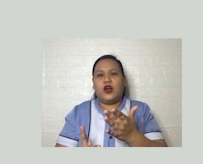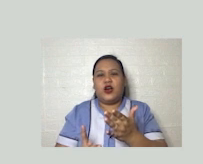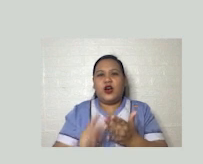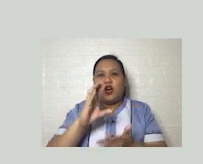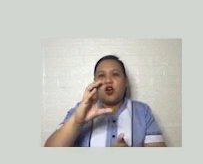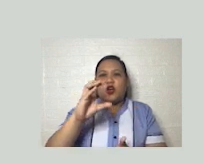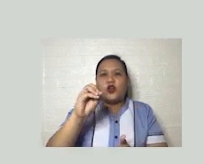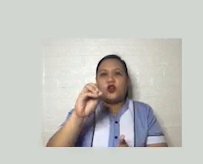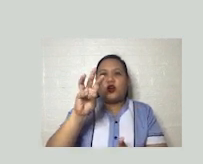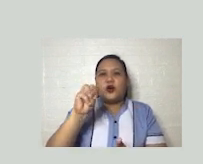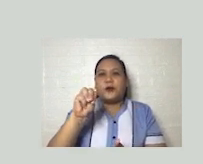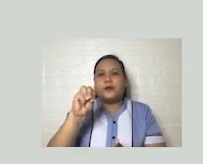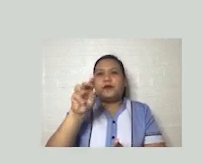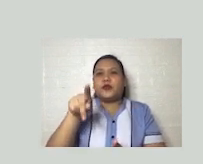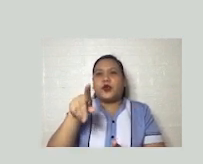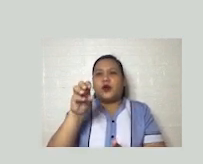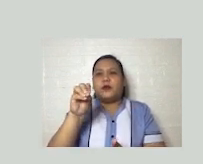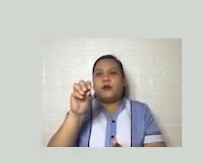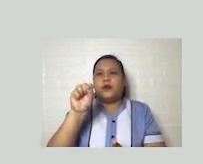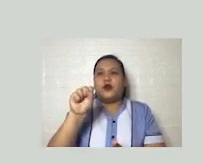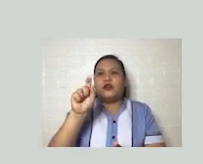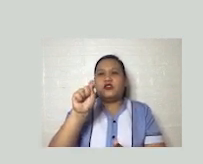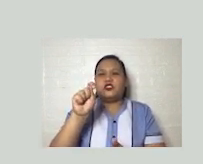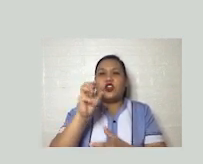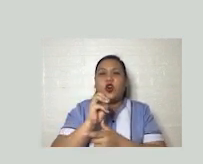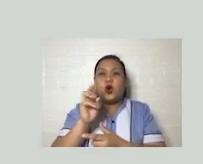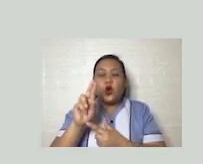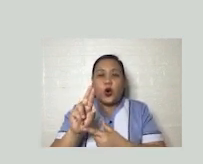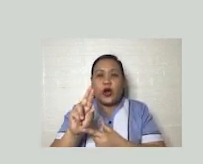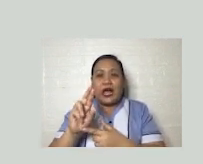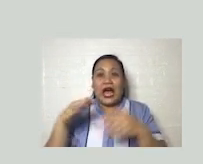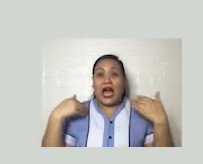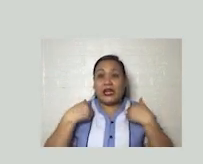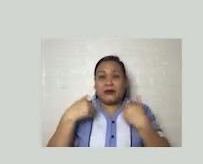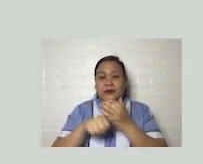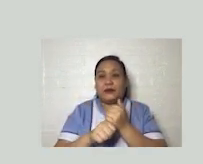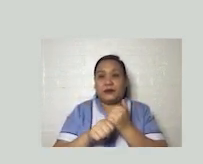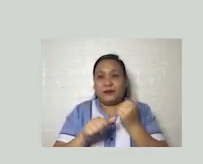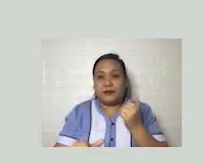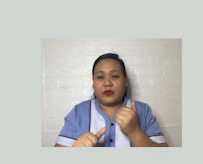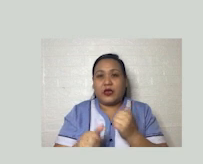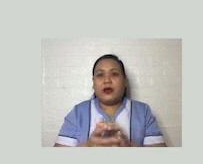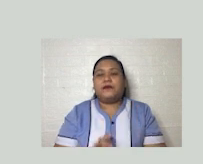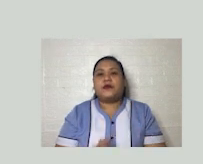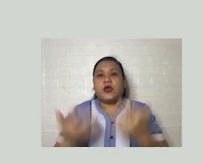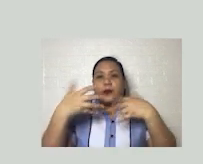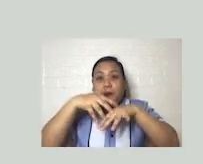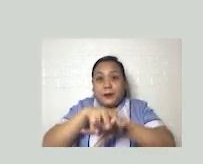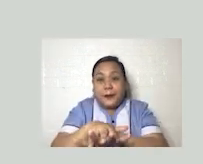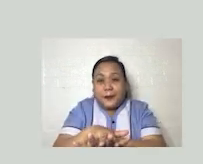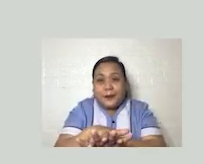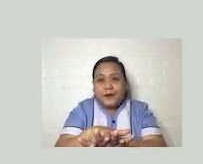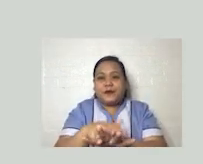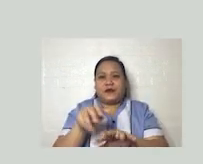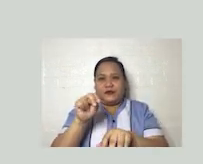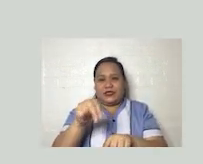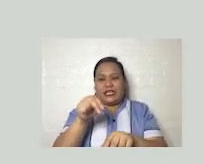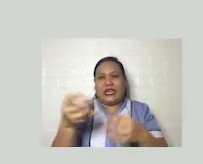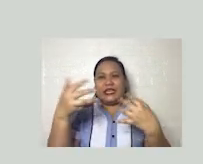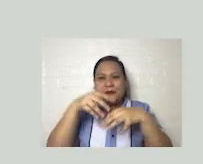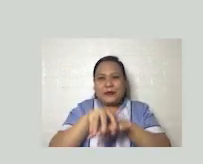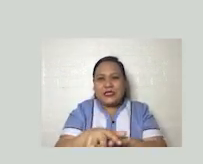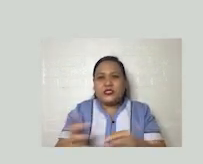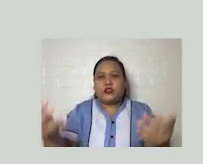These soil components are thoroughly mixed together and will be placed in seed boxes,